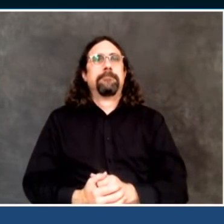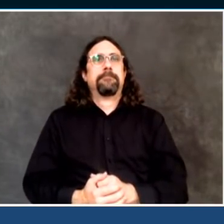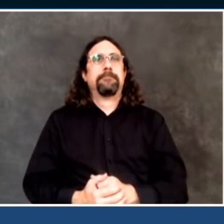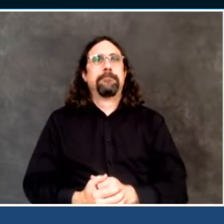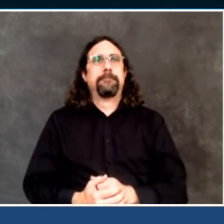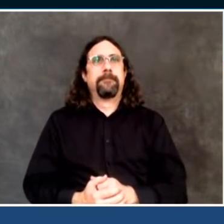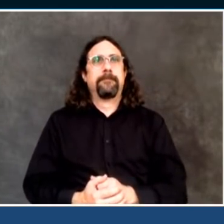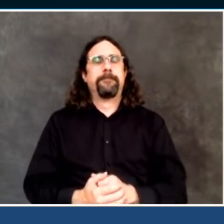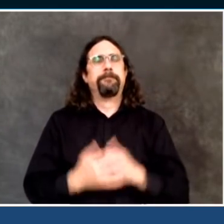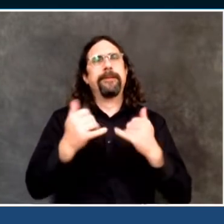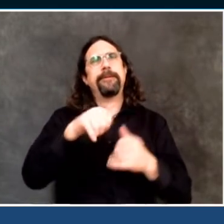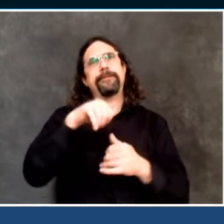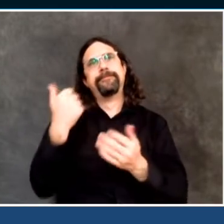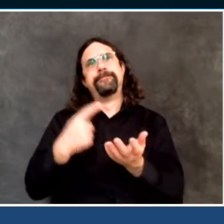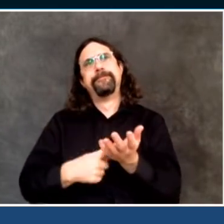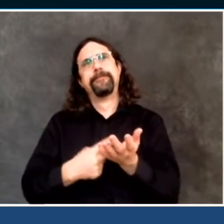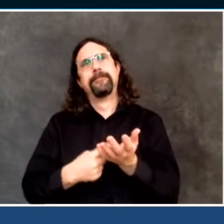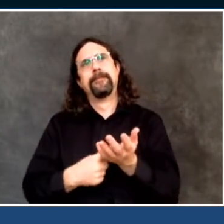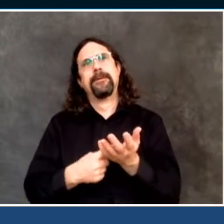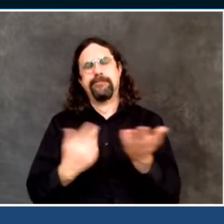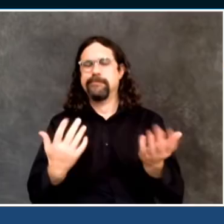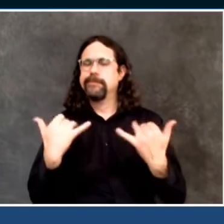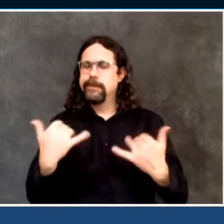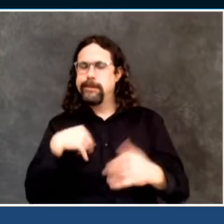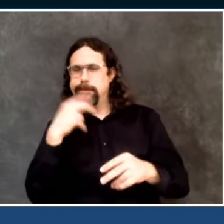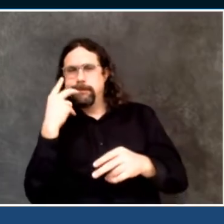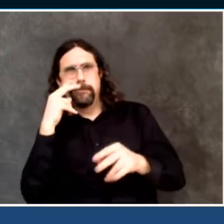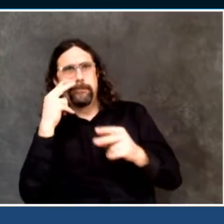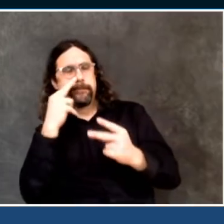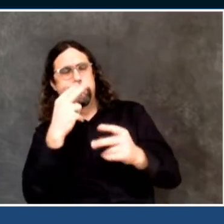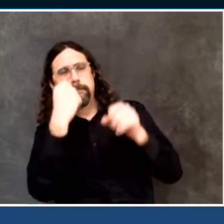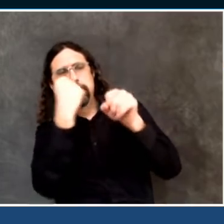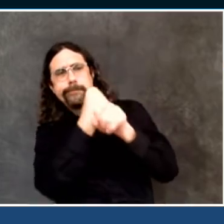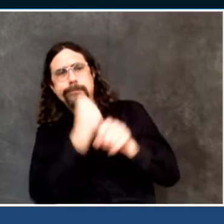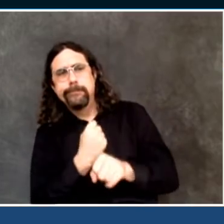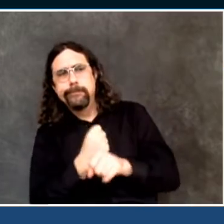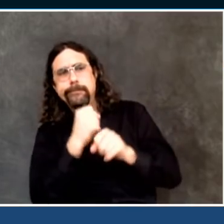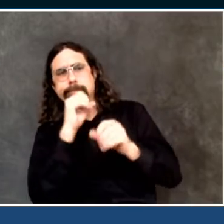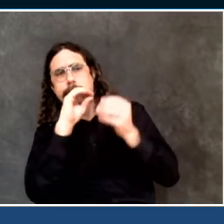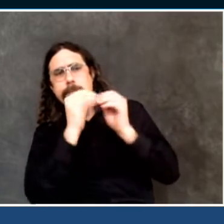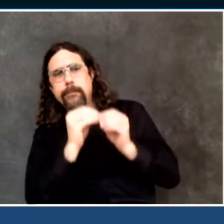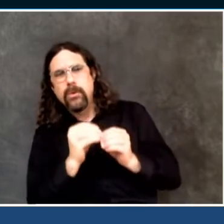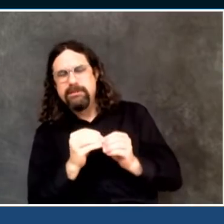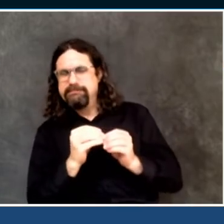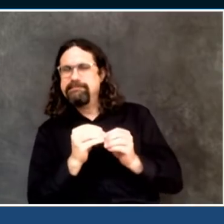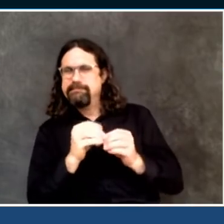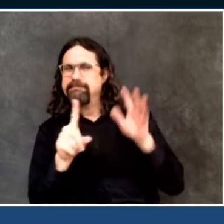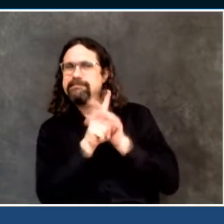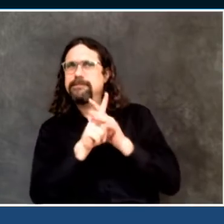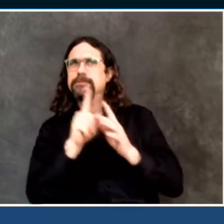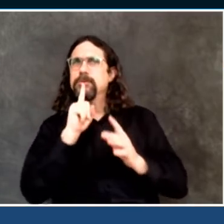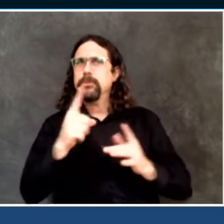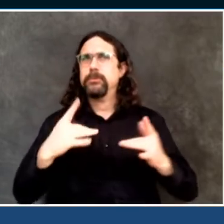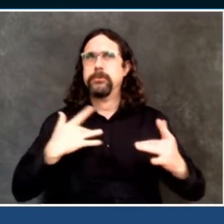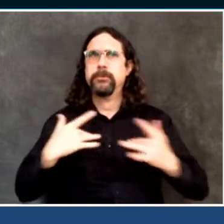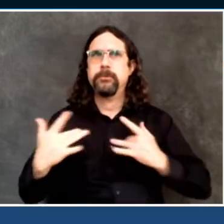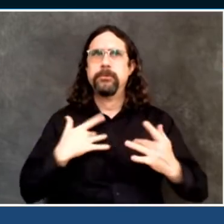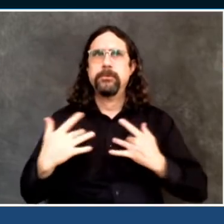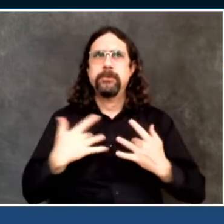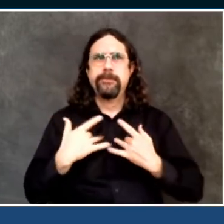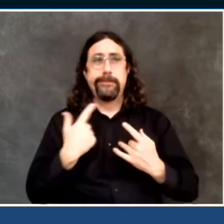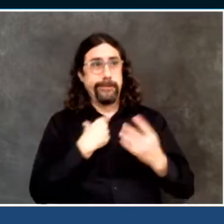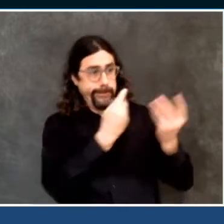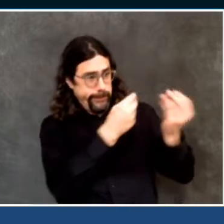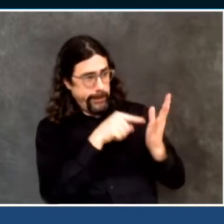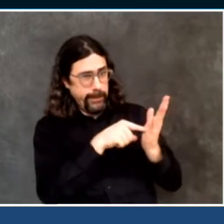now are clear. And we want to make it very clear to the people of this city that as facts become clear, we're going to